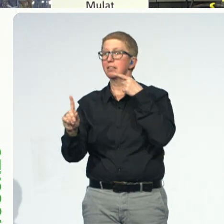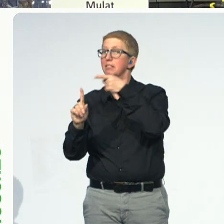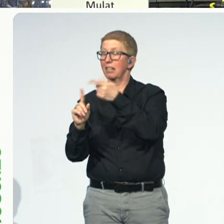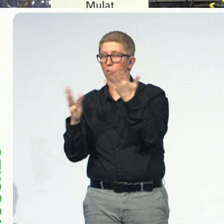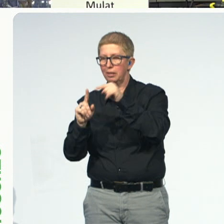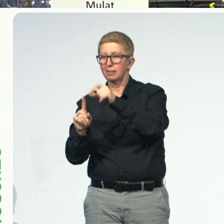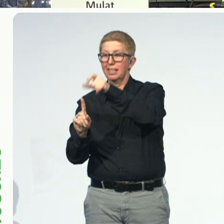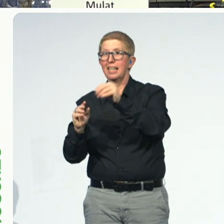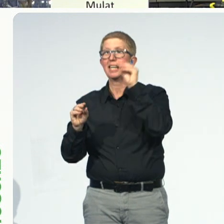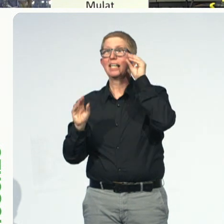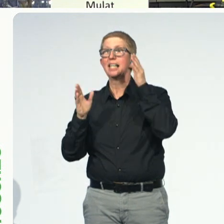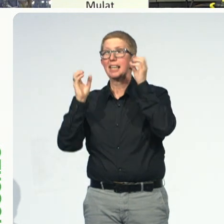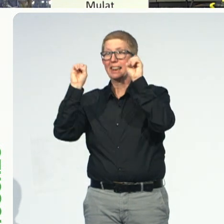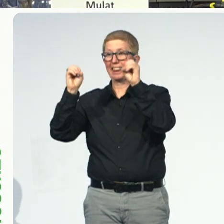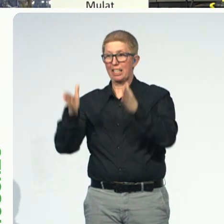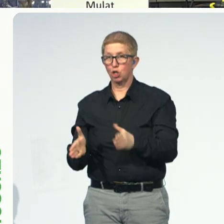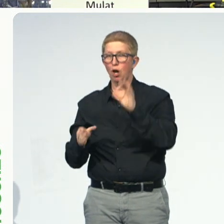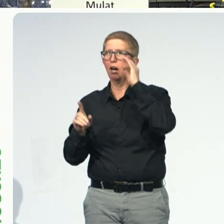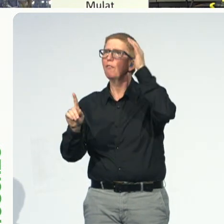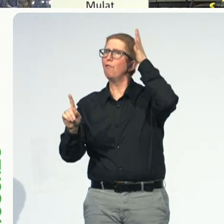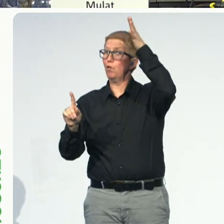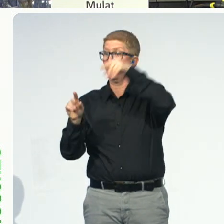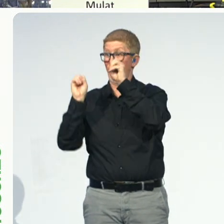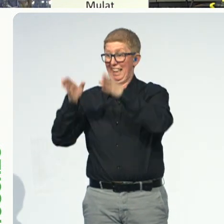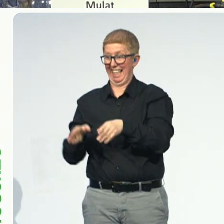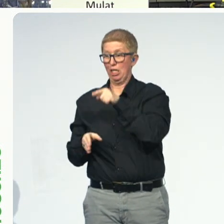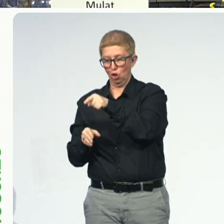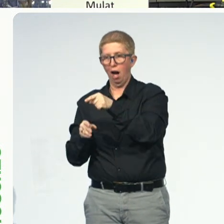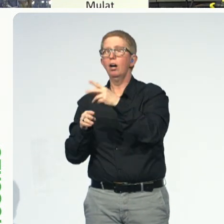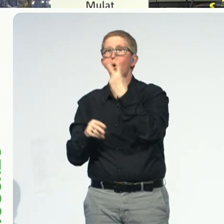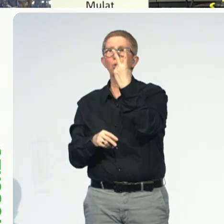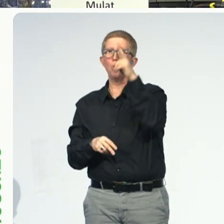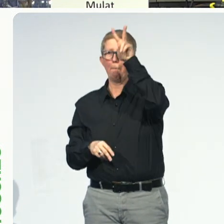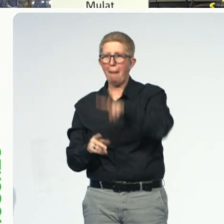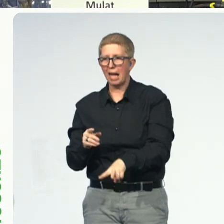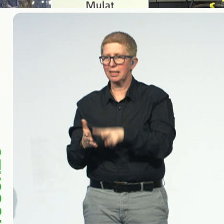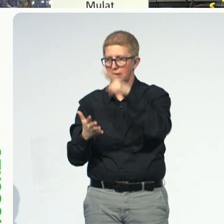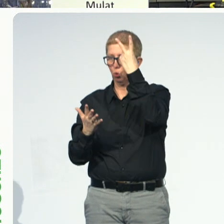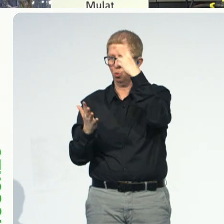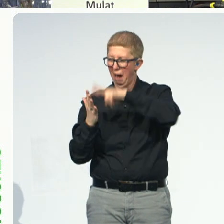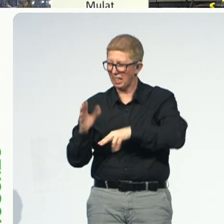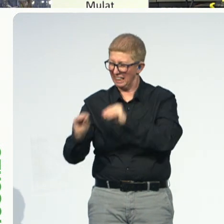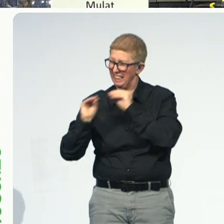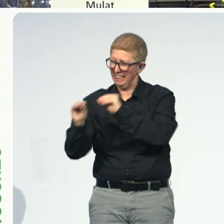2 months, so that the regular teachers could enable